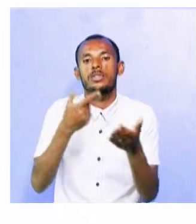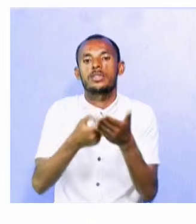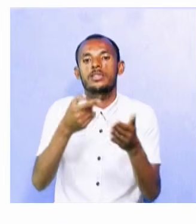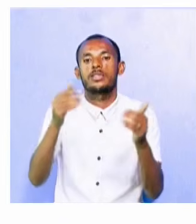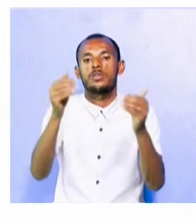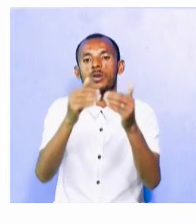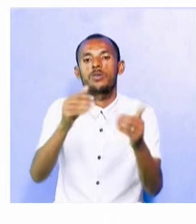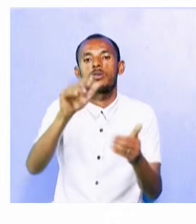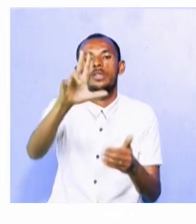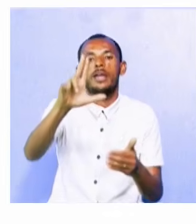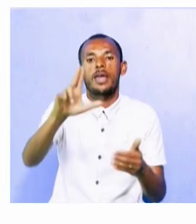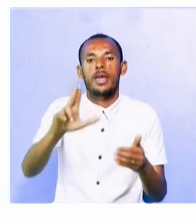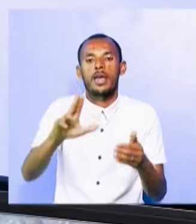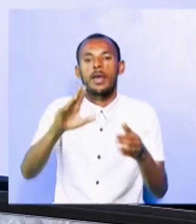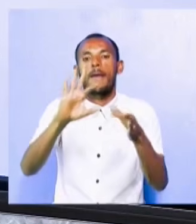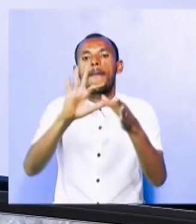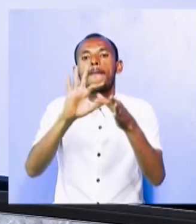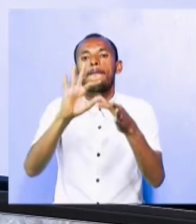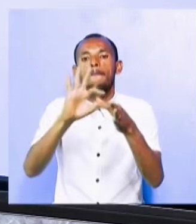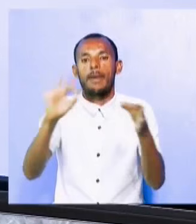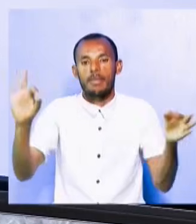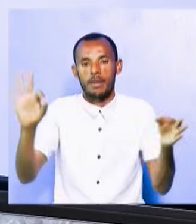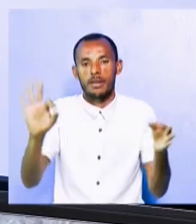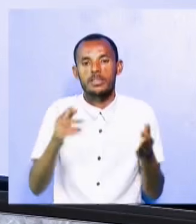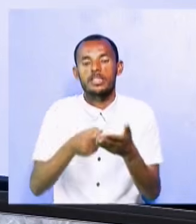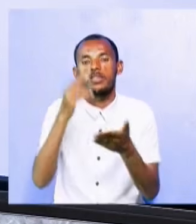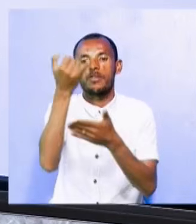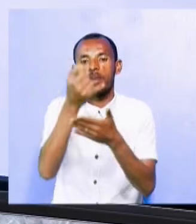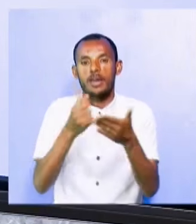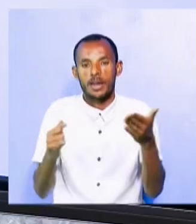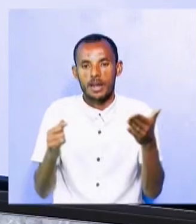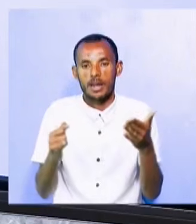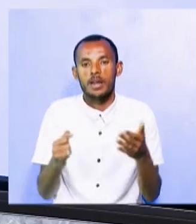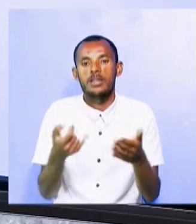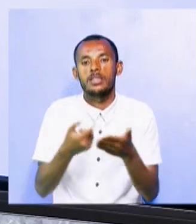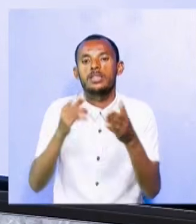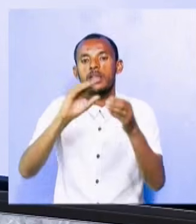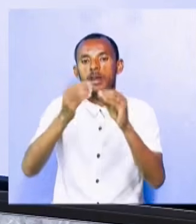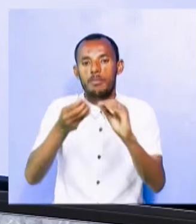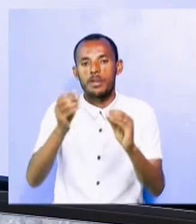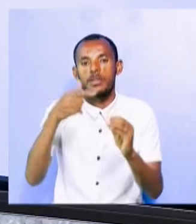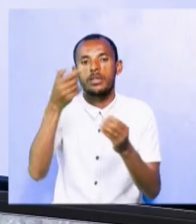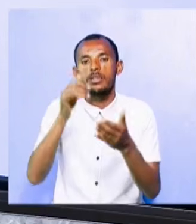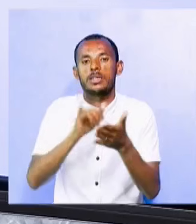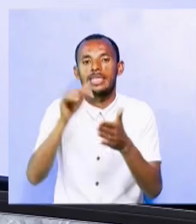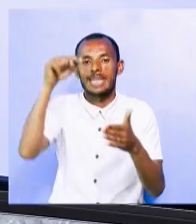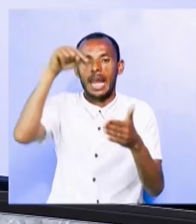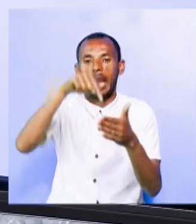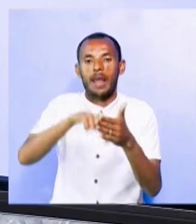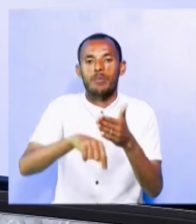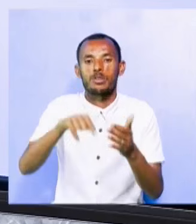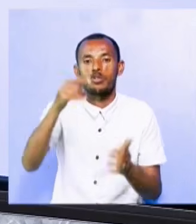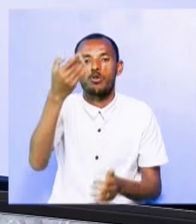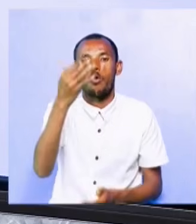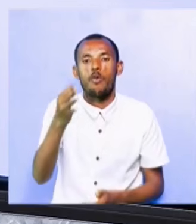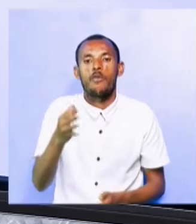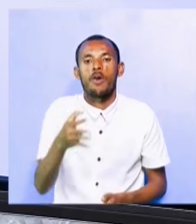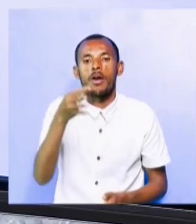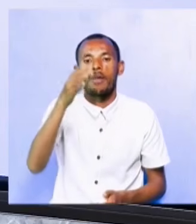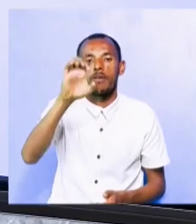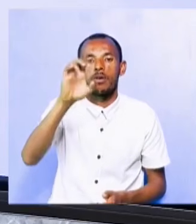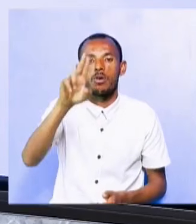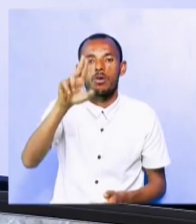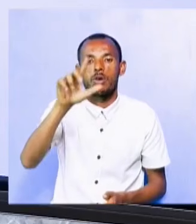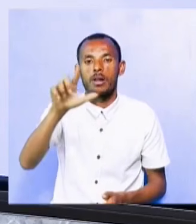meter. So this figure tells us, or this number tells us, the depth of the fuel.